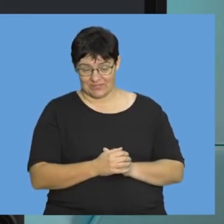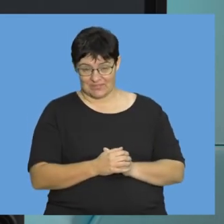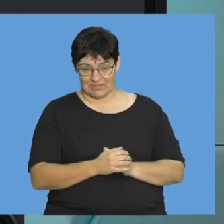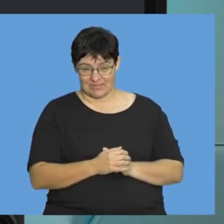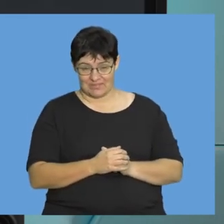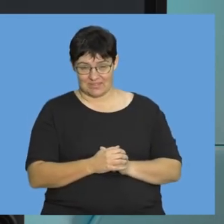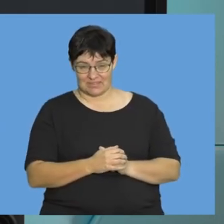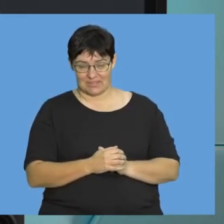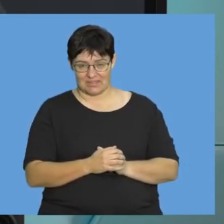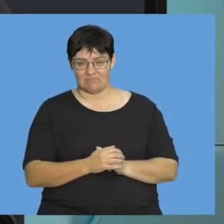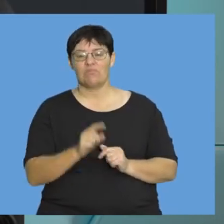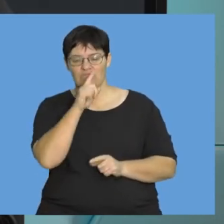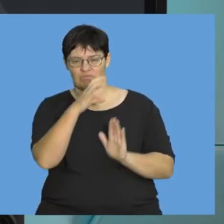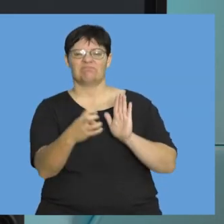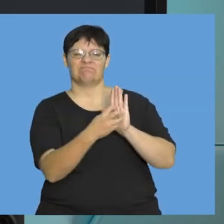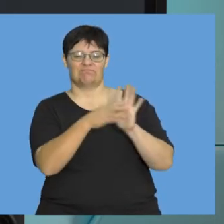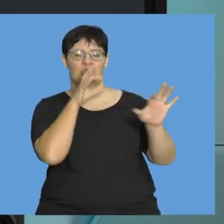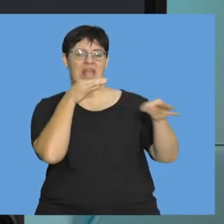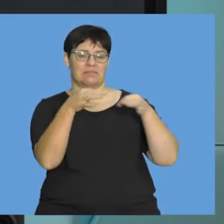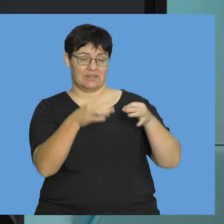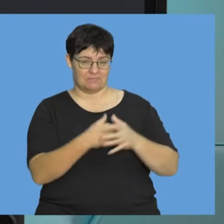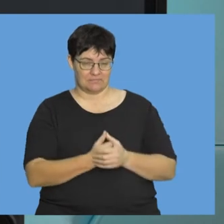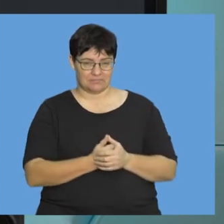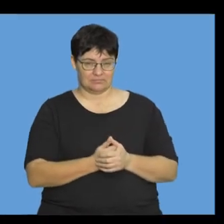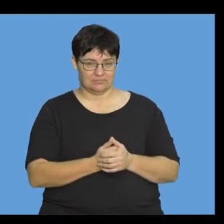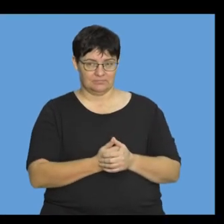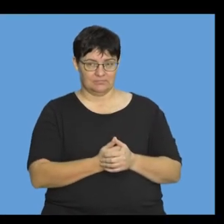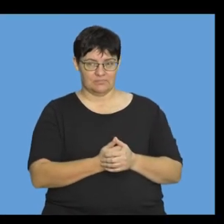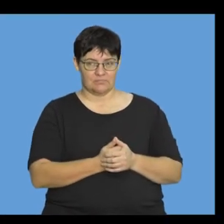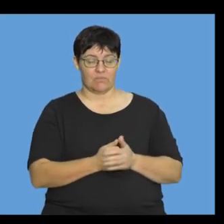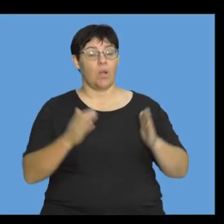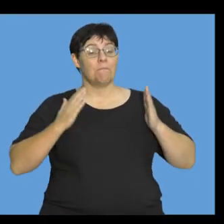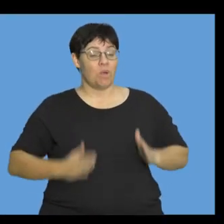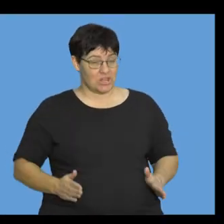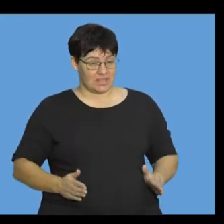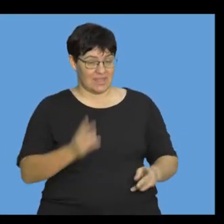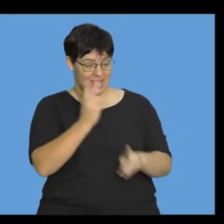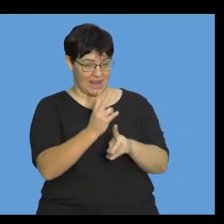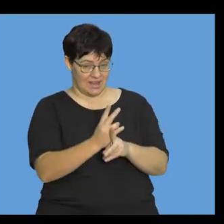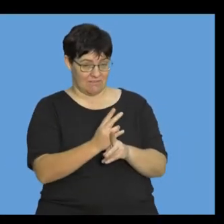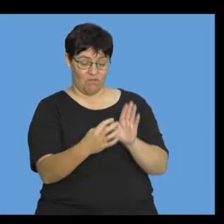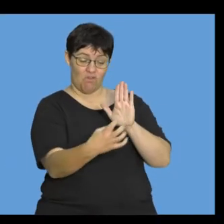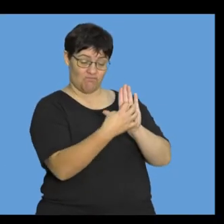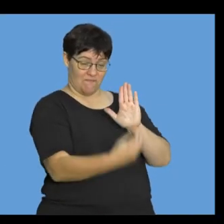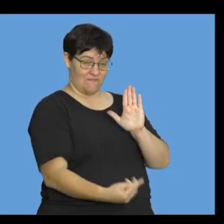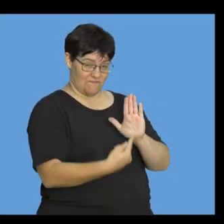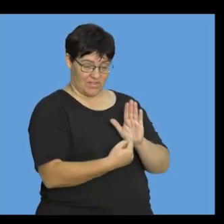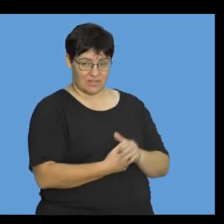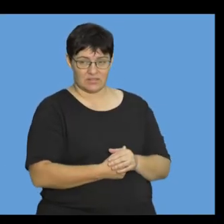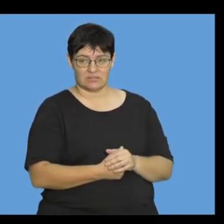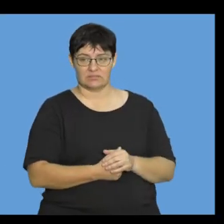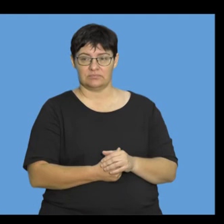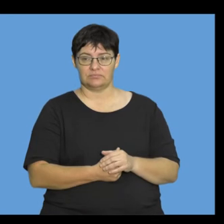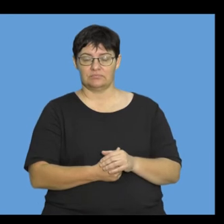right. So what happens here? And I want you to use this diagram to explain. I want you to think of your body again.